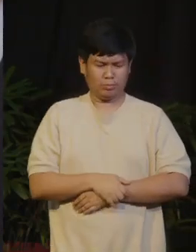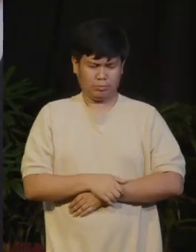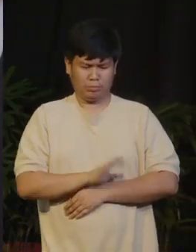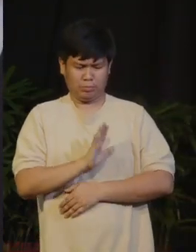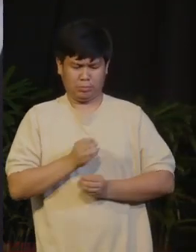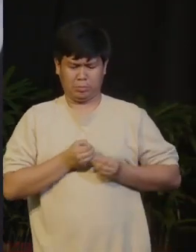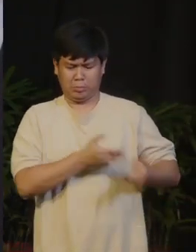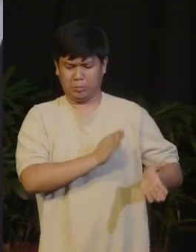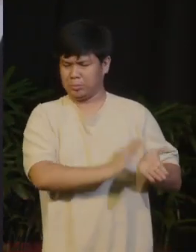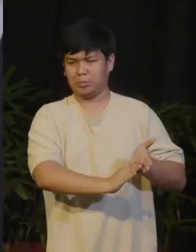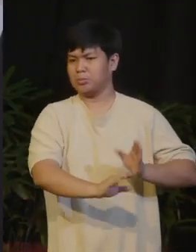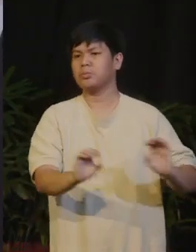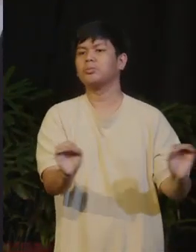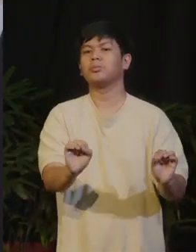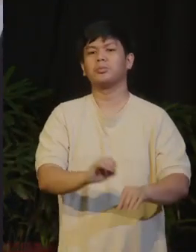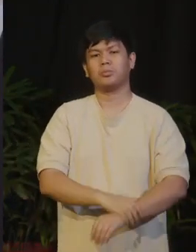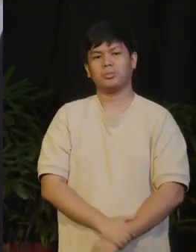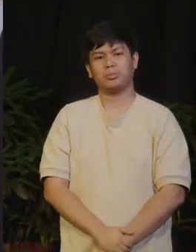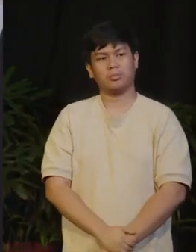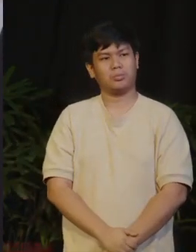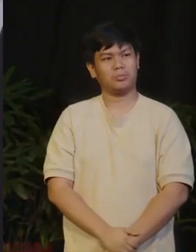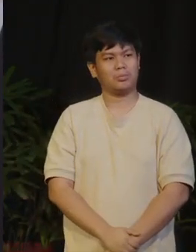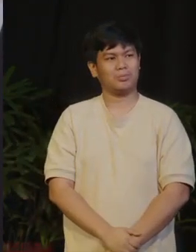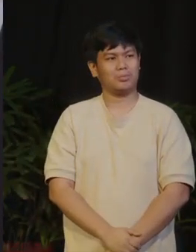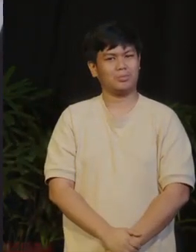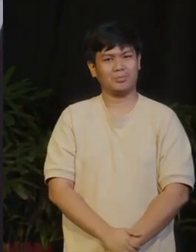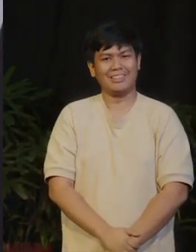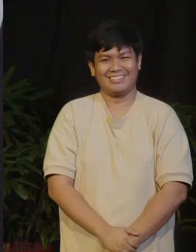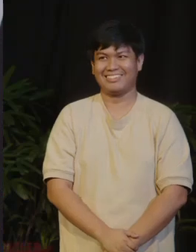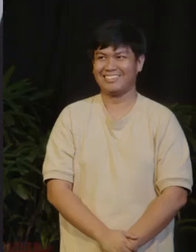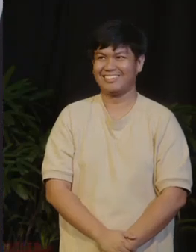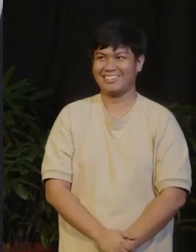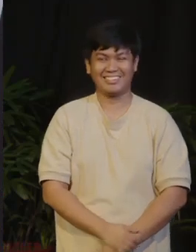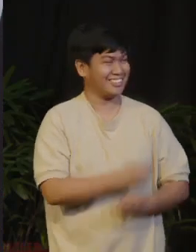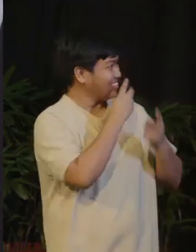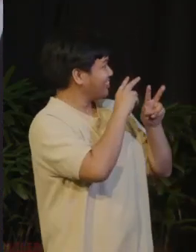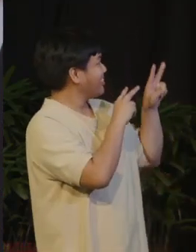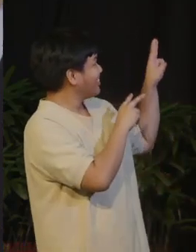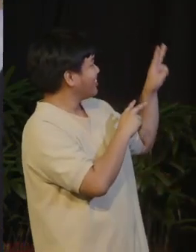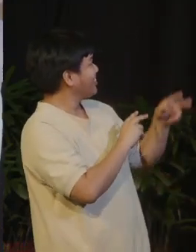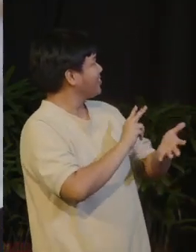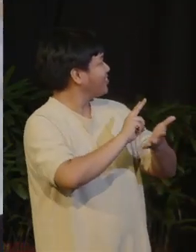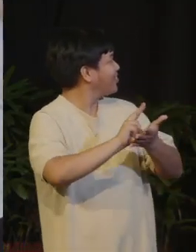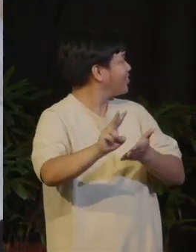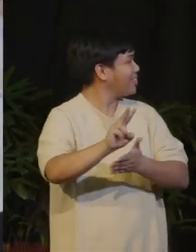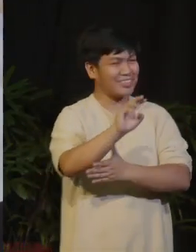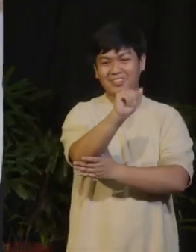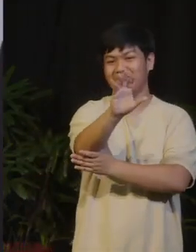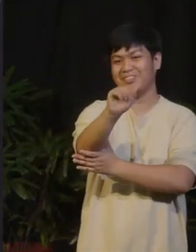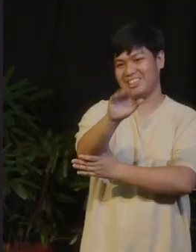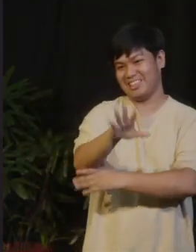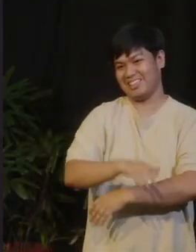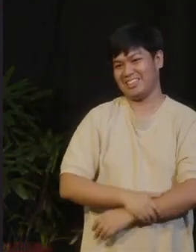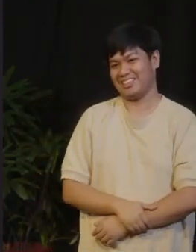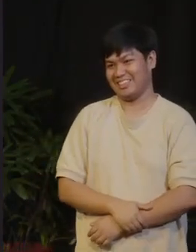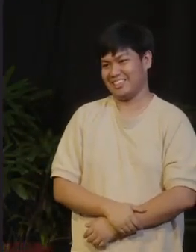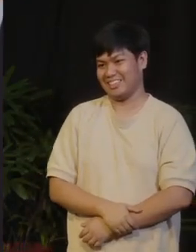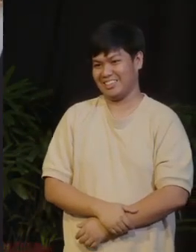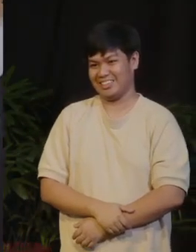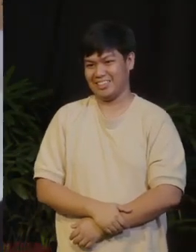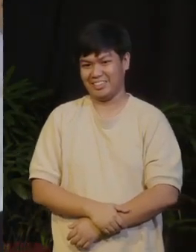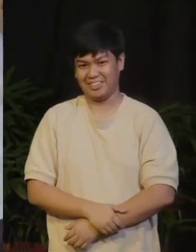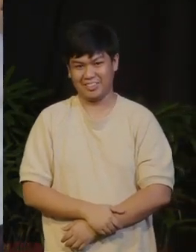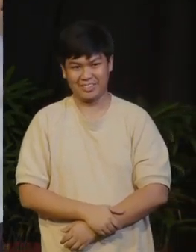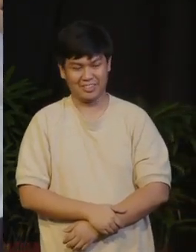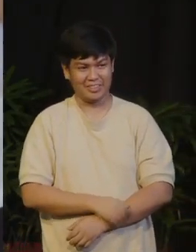Father forgive your trespasses. Sa Mark 11:25, inulit niya doon, and whenever